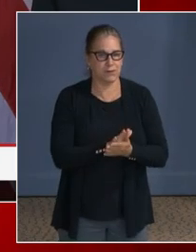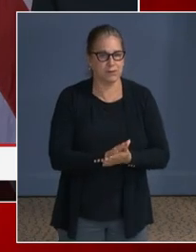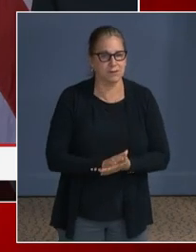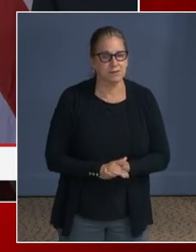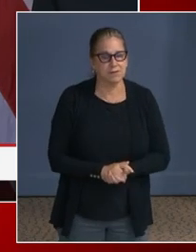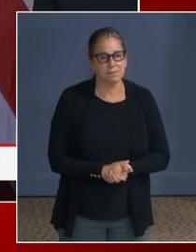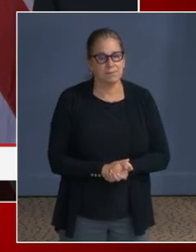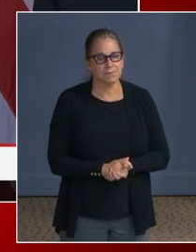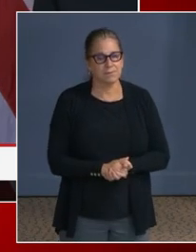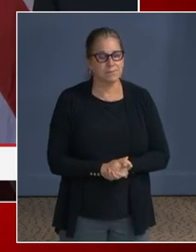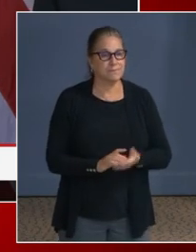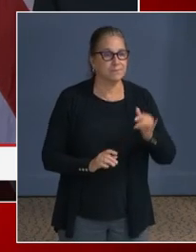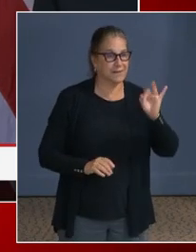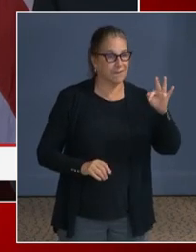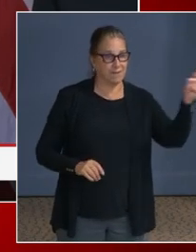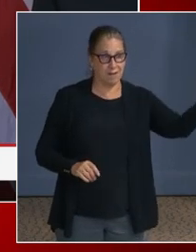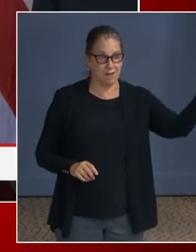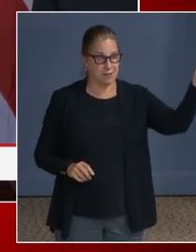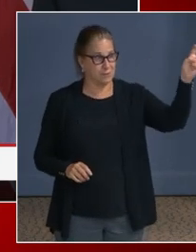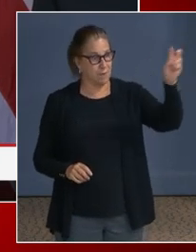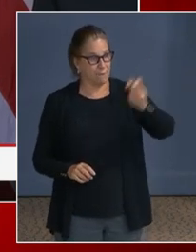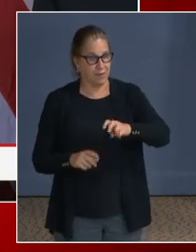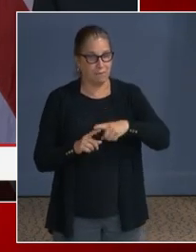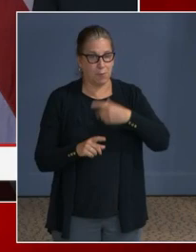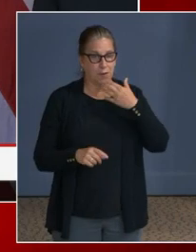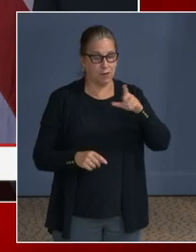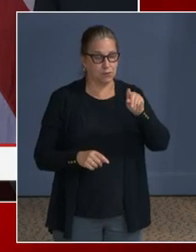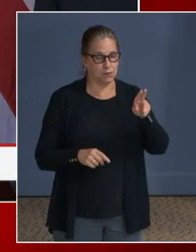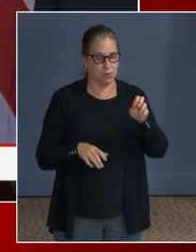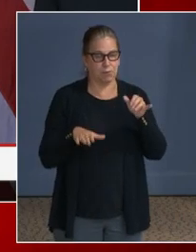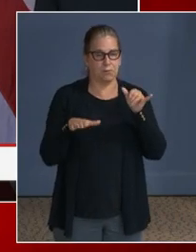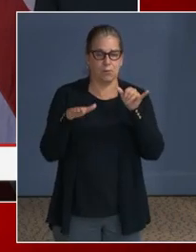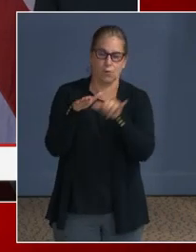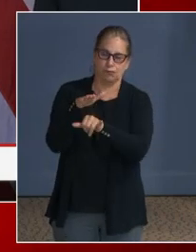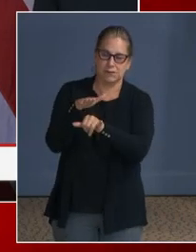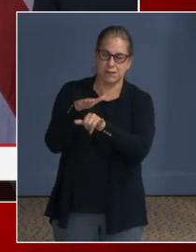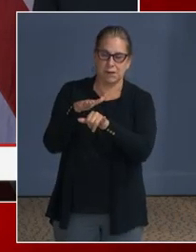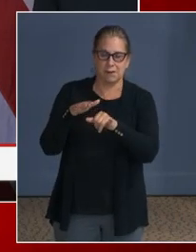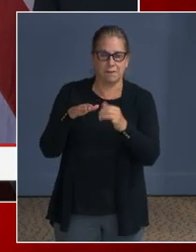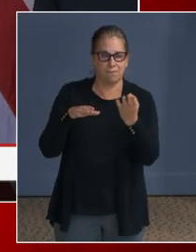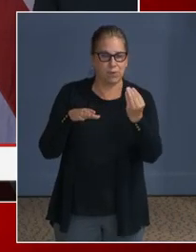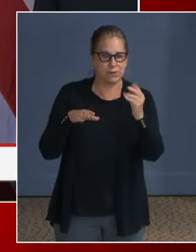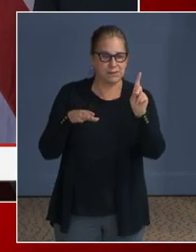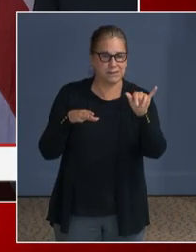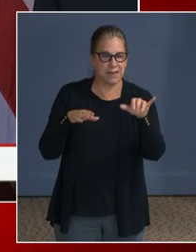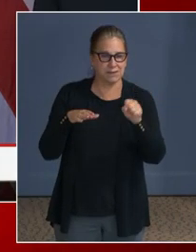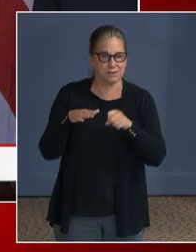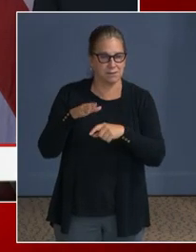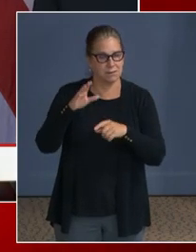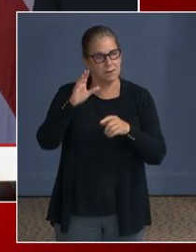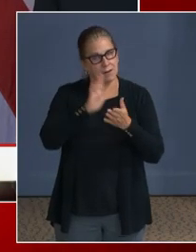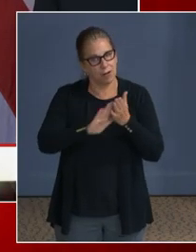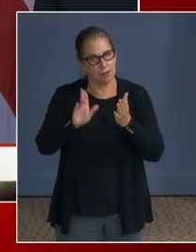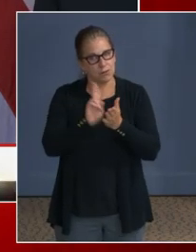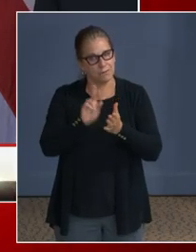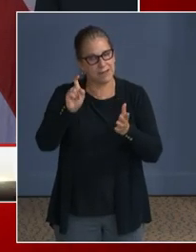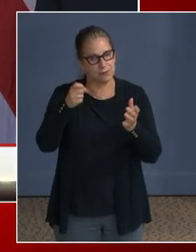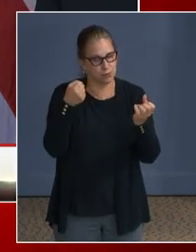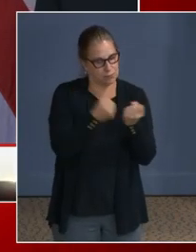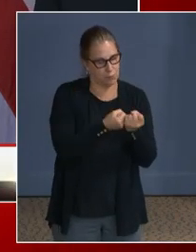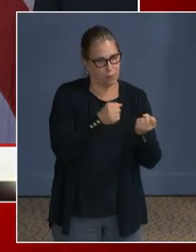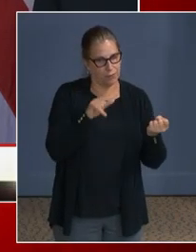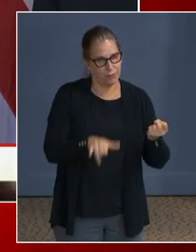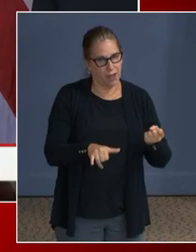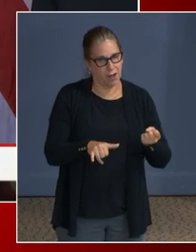the campus or in their off-campus housing, and that the universities would be able to let us know who